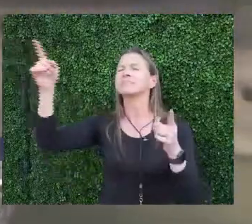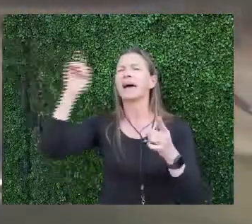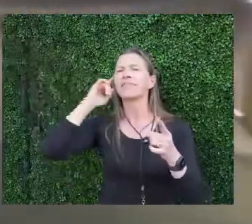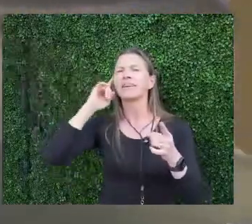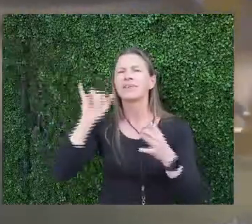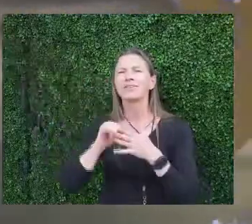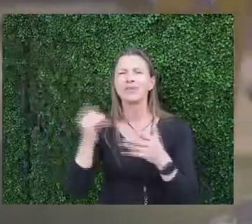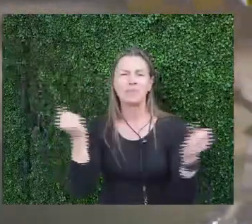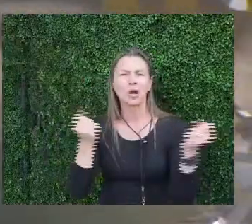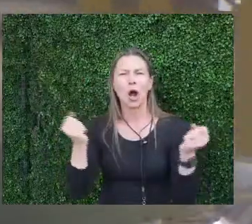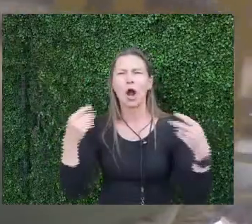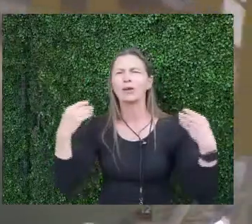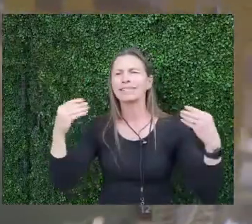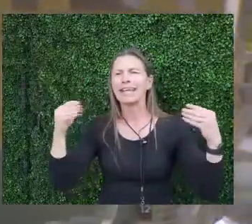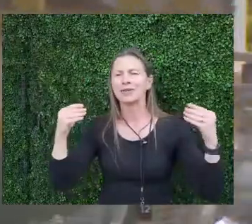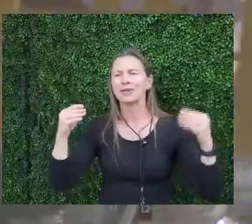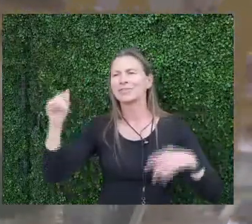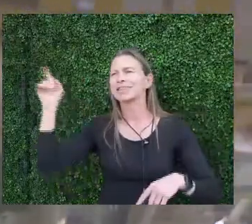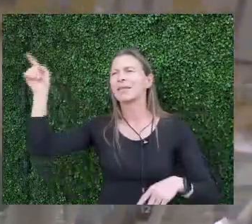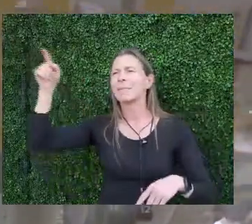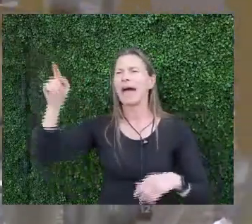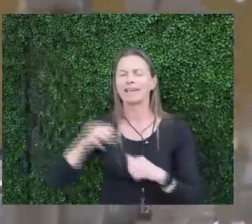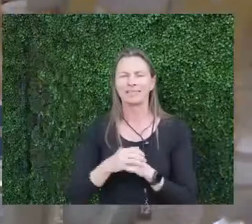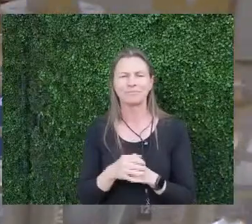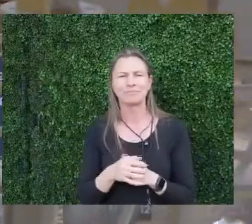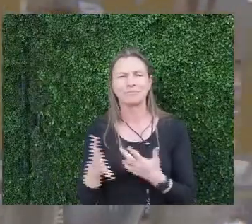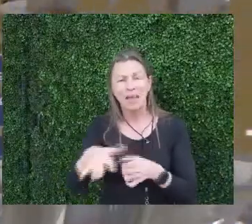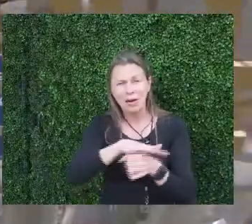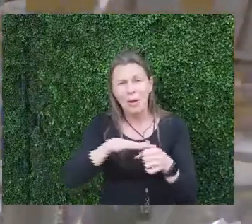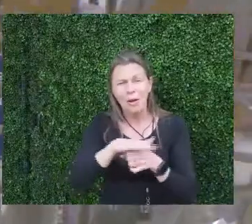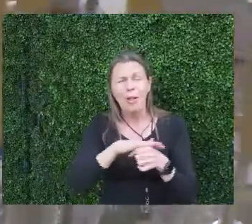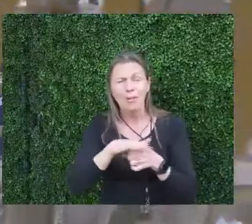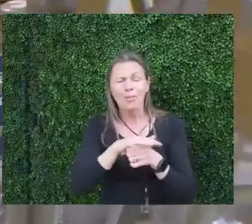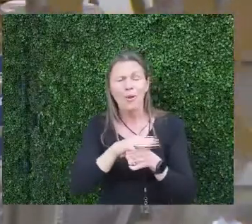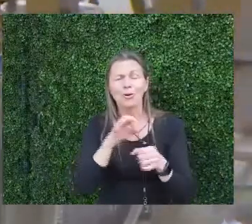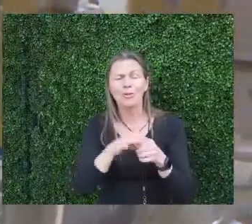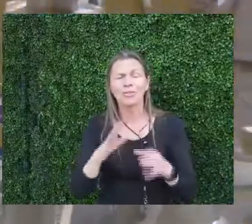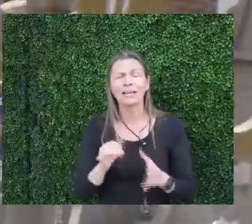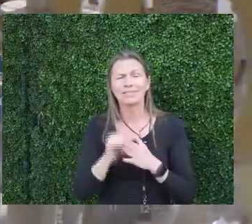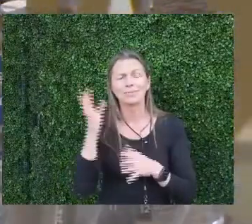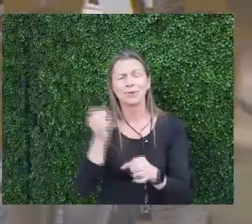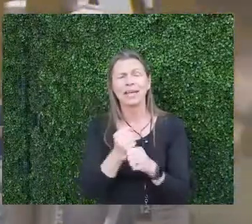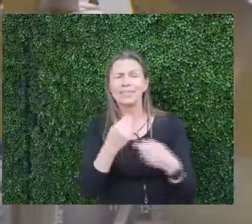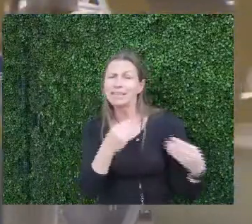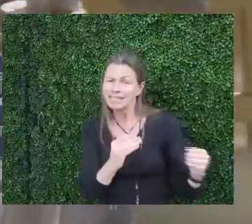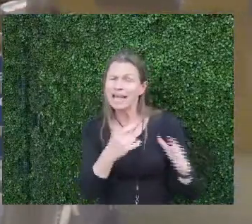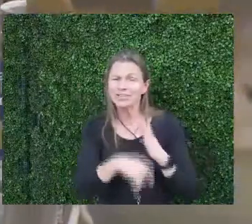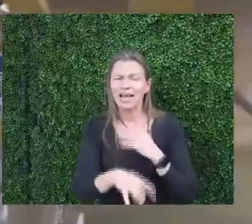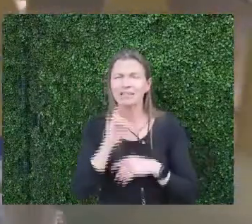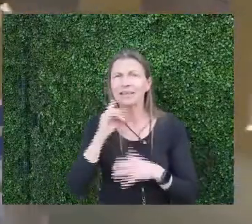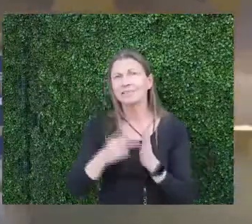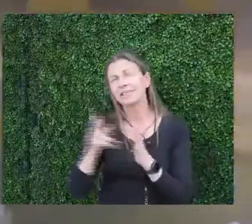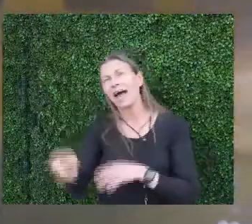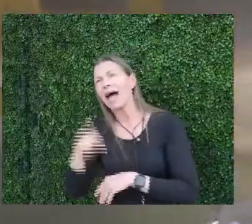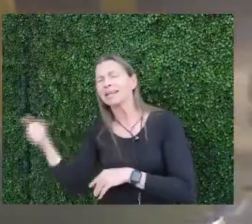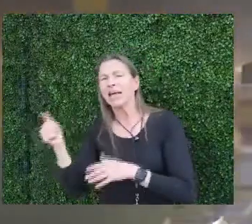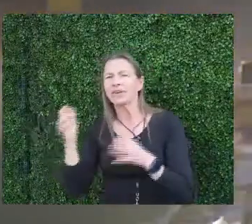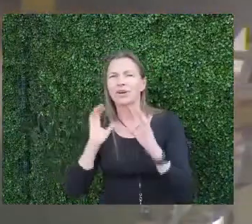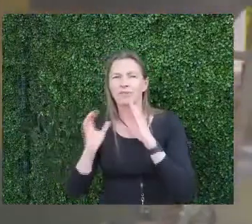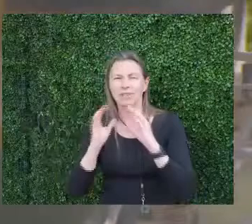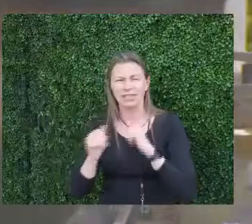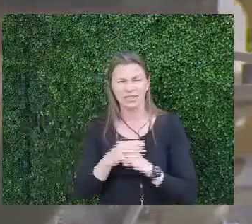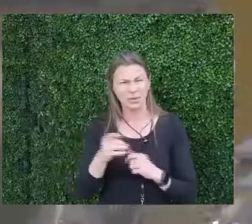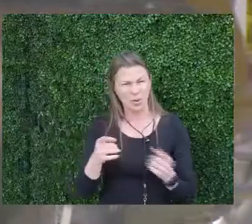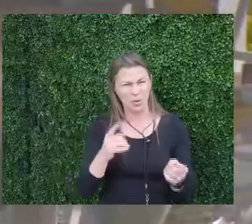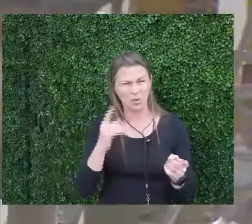very enthusiastic. And local electeds that get the sales tax. That's a second conversation. What else? You got an old laptop, I'm